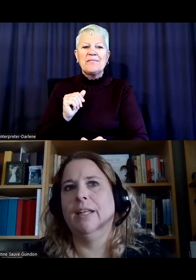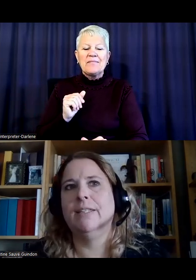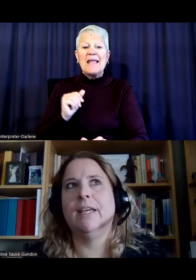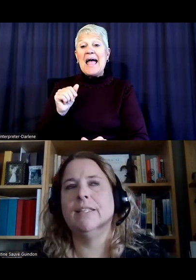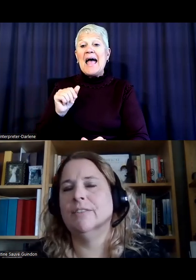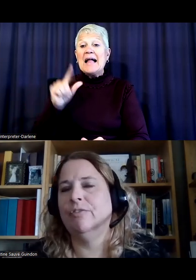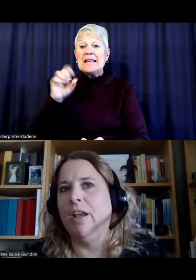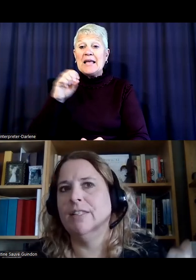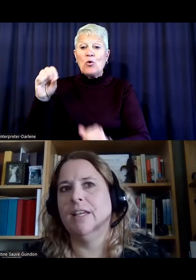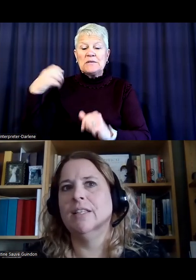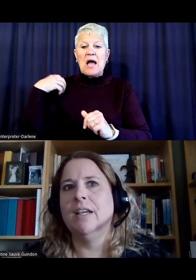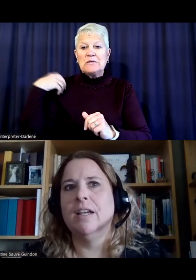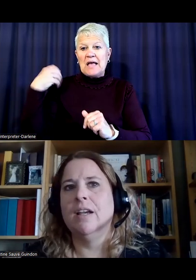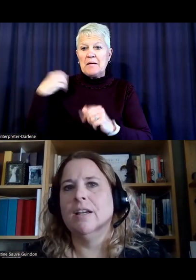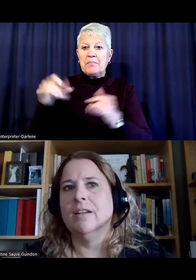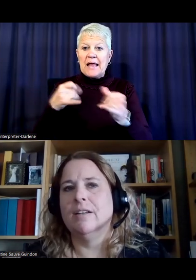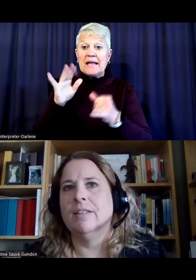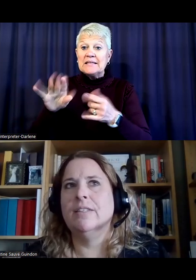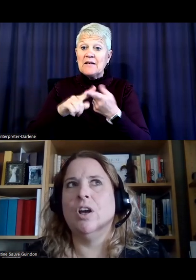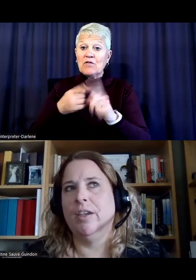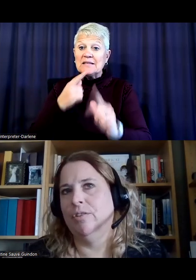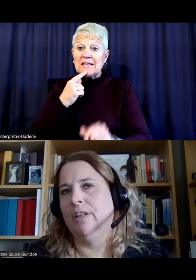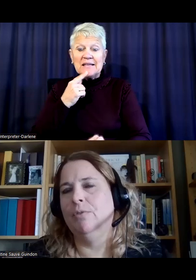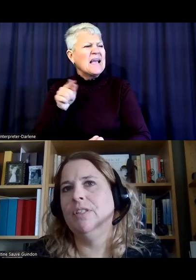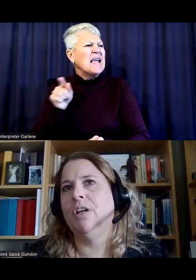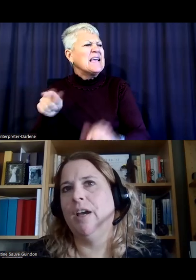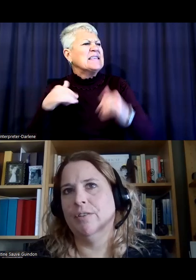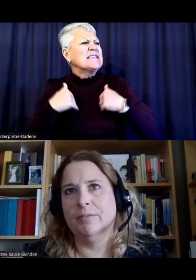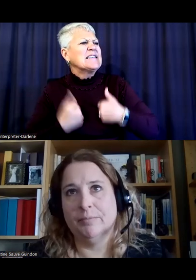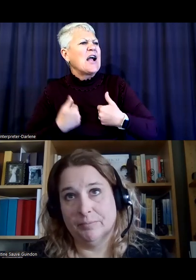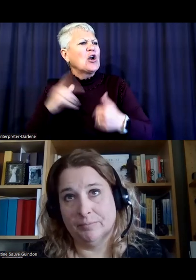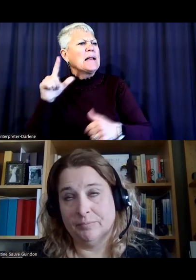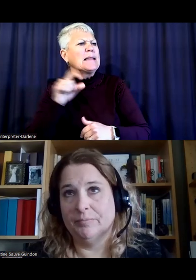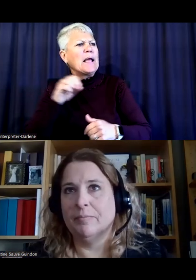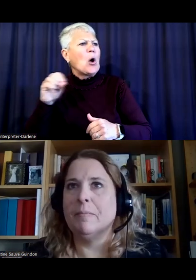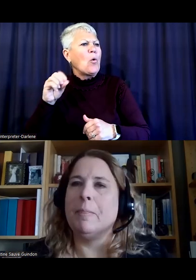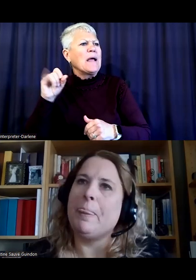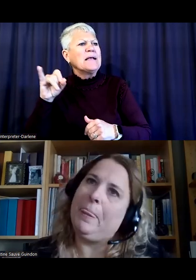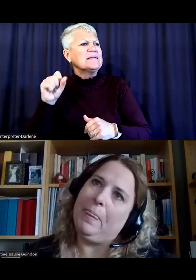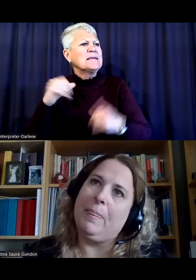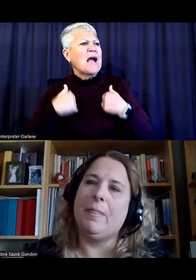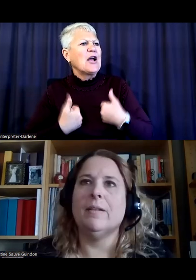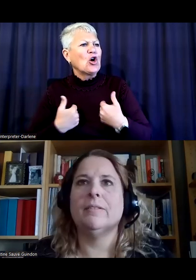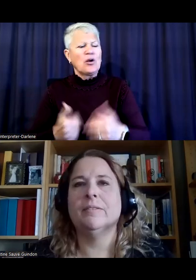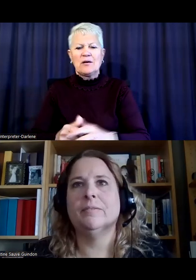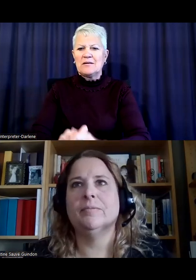playing, and he said his friend says he's tired. Leo is tired.